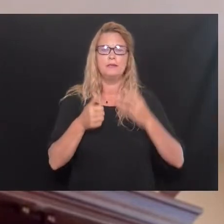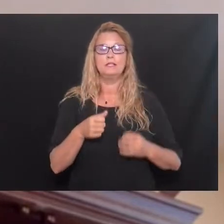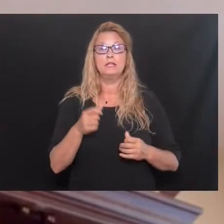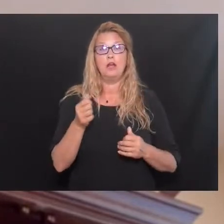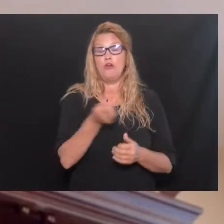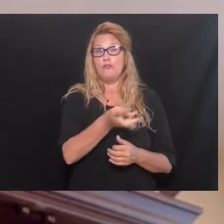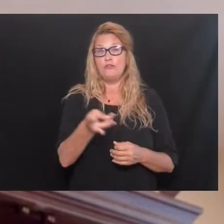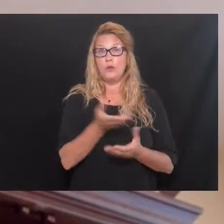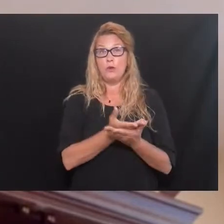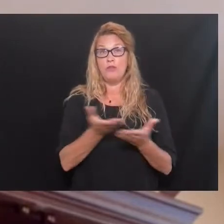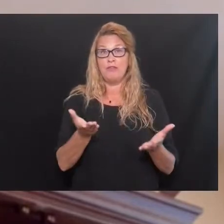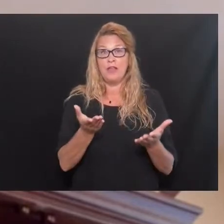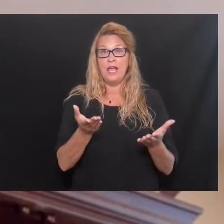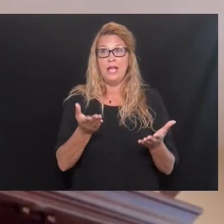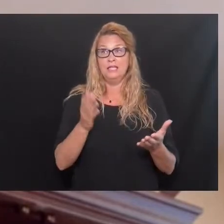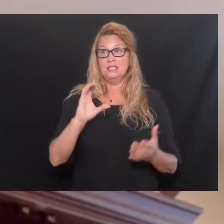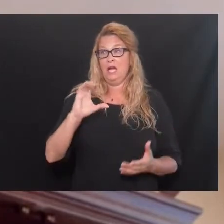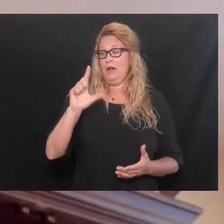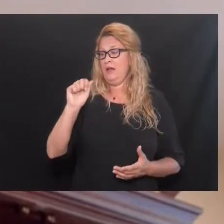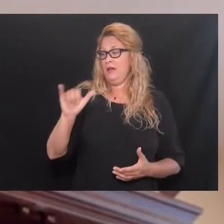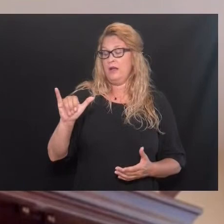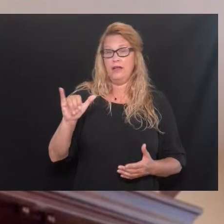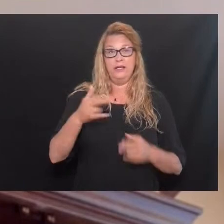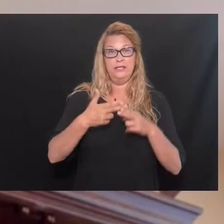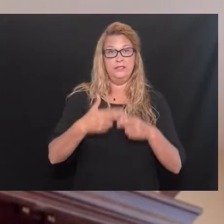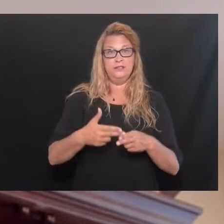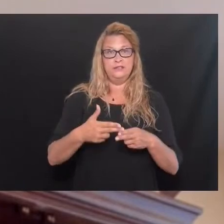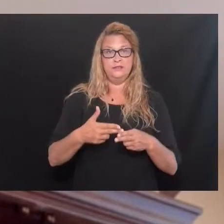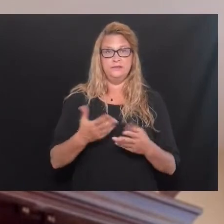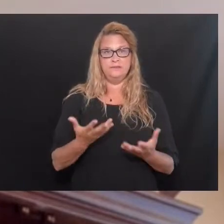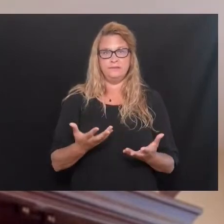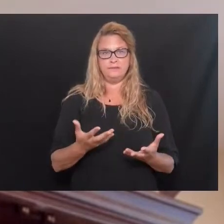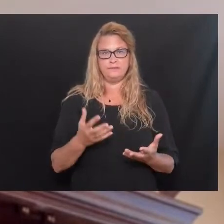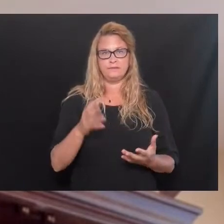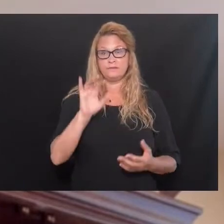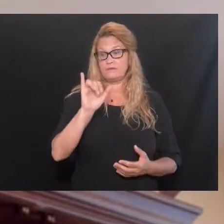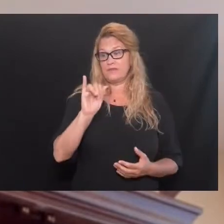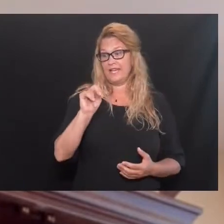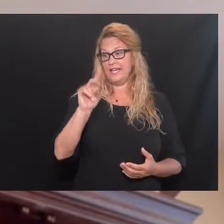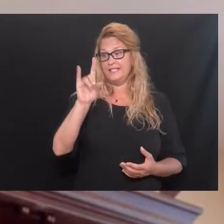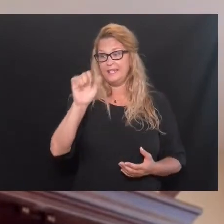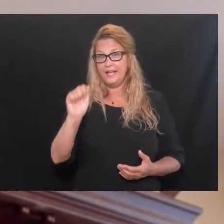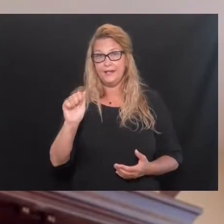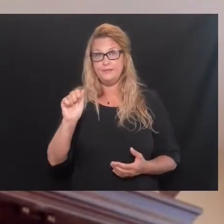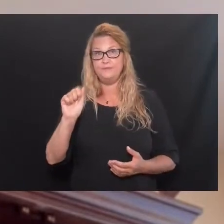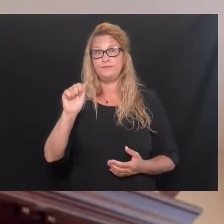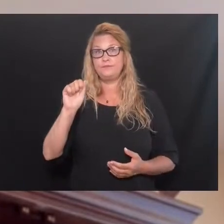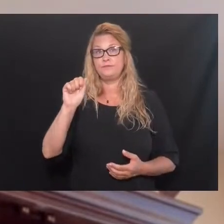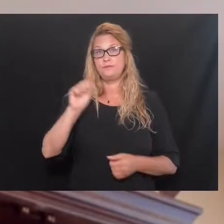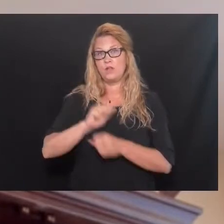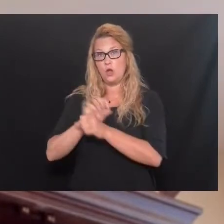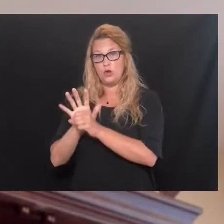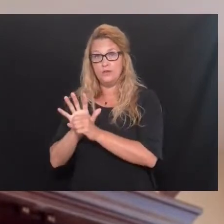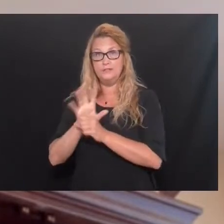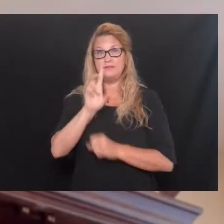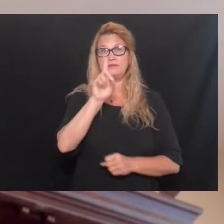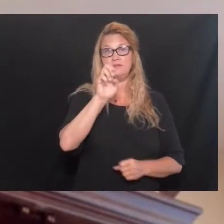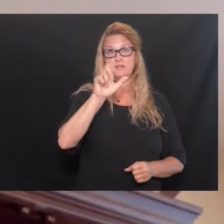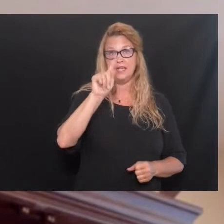that, again, Clay pointed out. We've got the Indian variant, Delta, as referred to as Delta